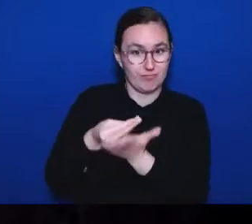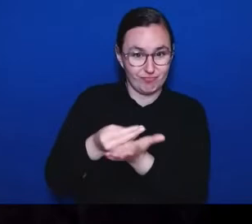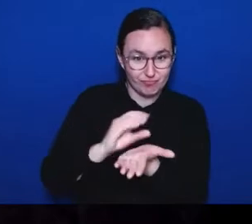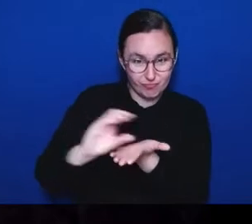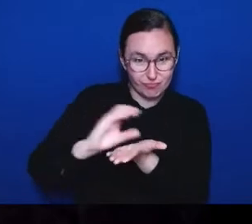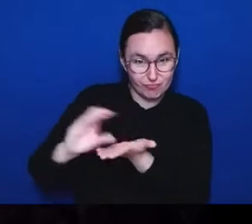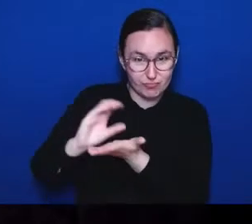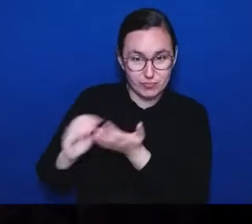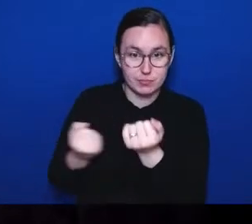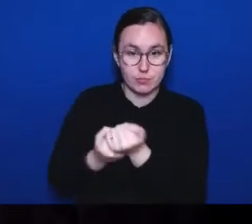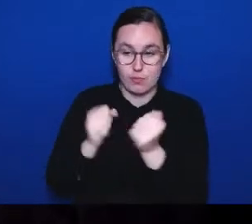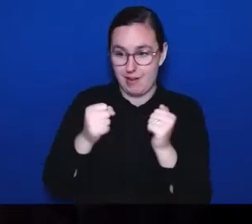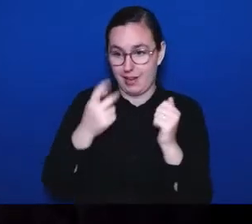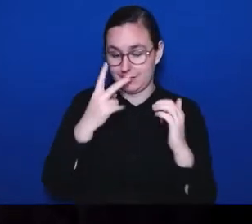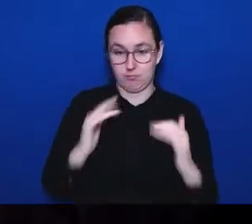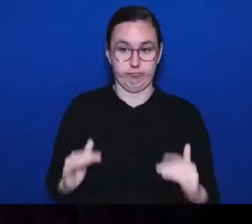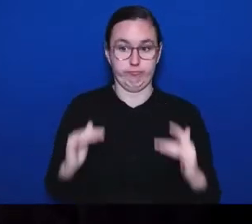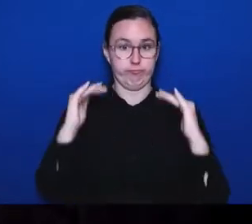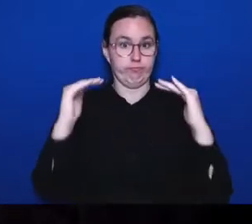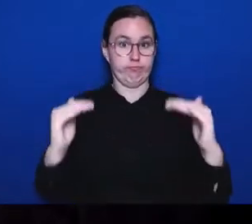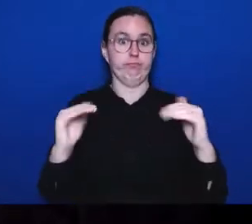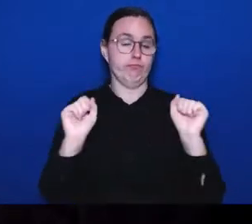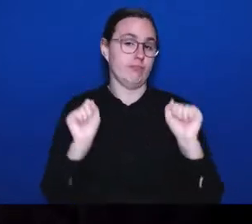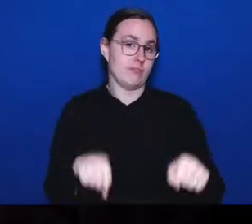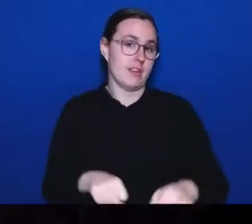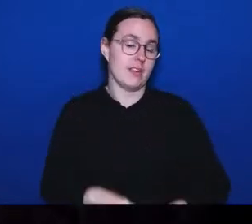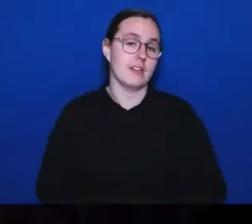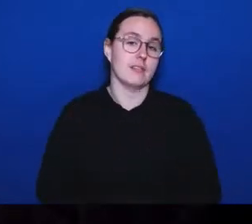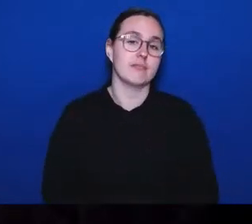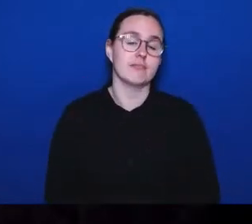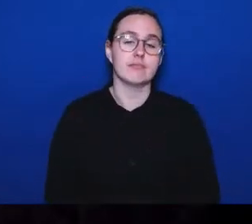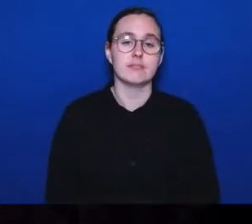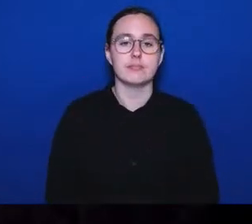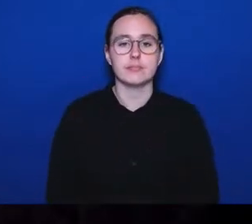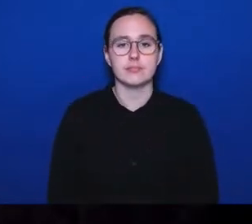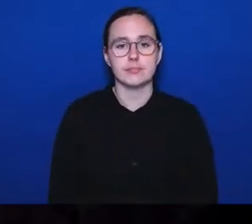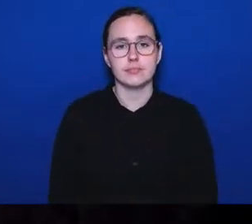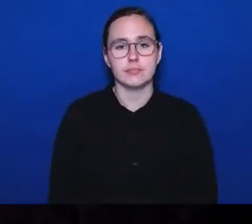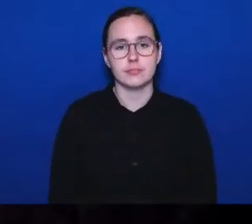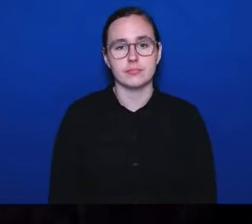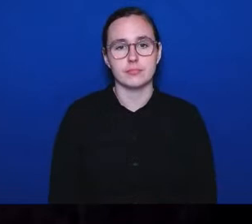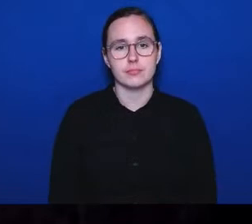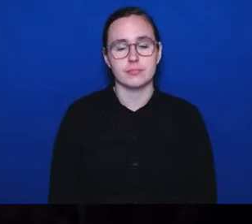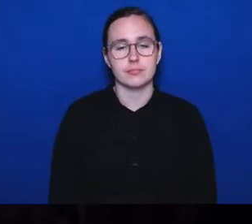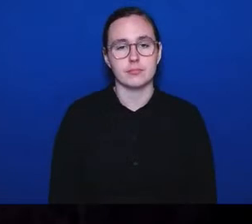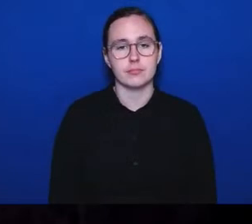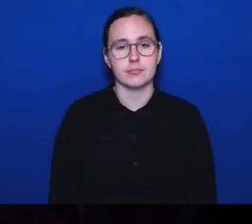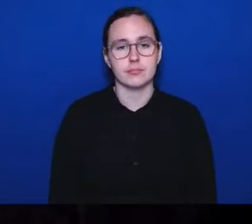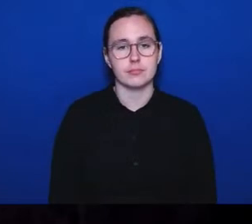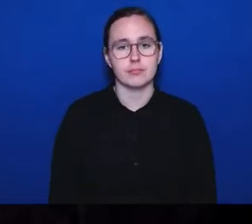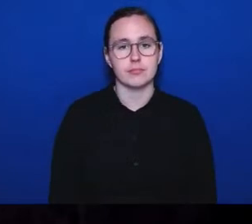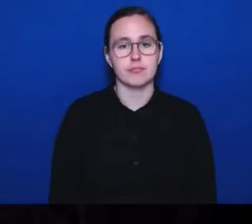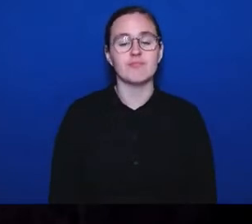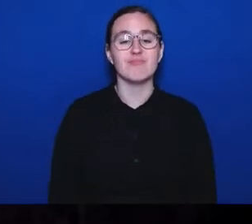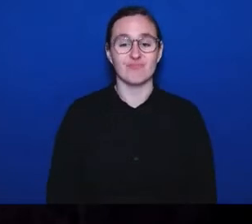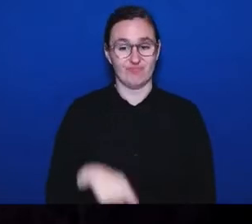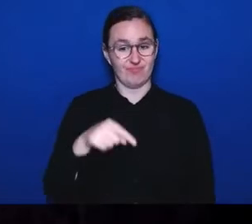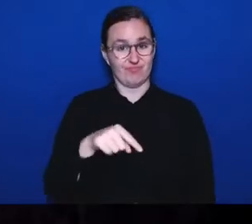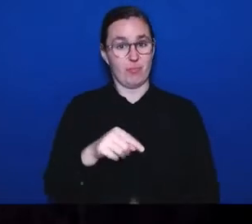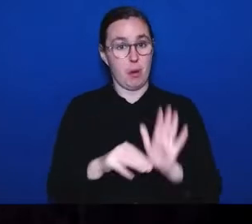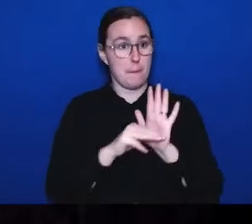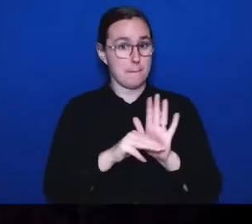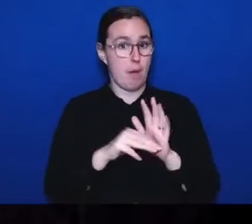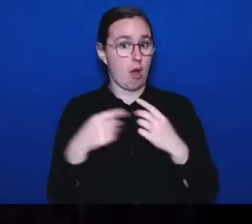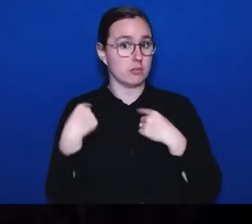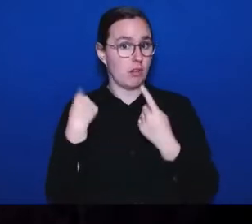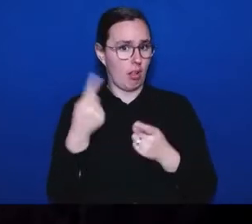respond to the needs of their patients. And finally, a rostering system. I think we've had, because of the model we've had in place over a long time,